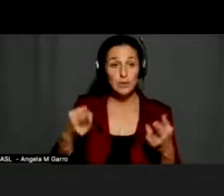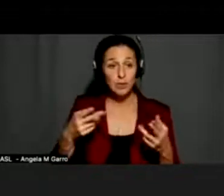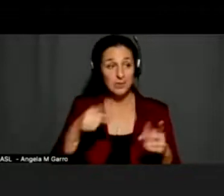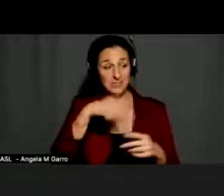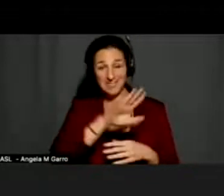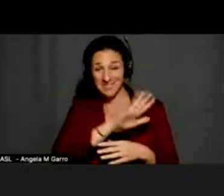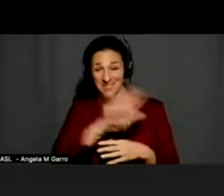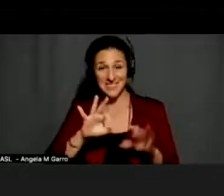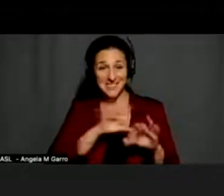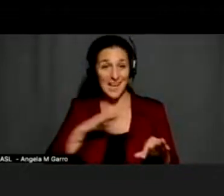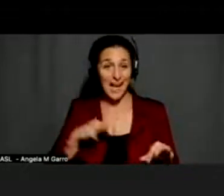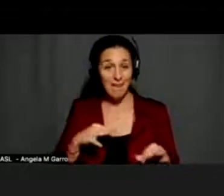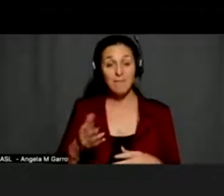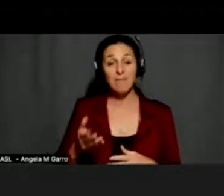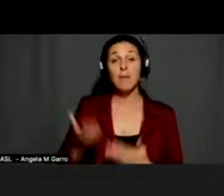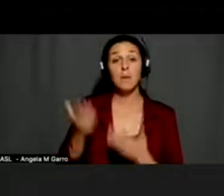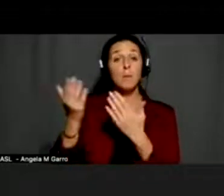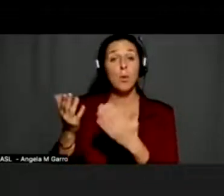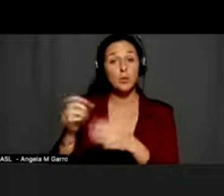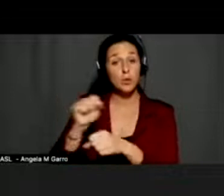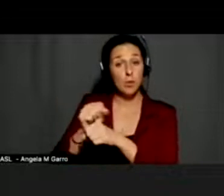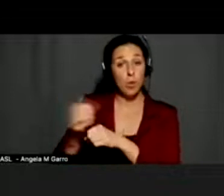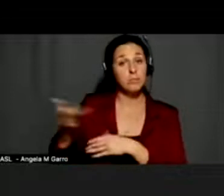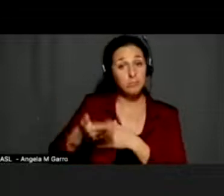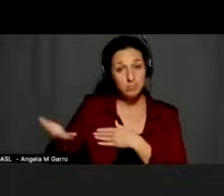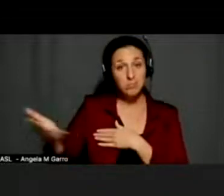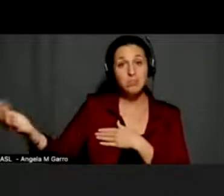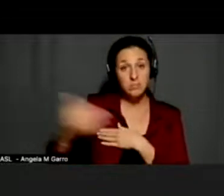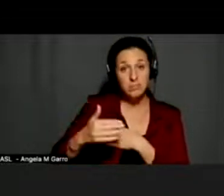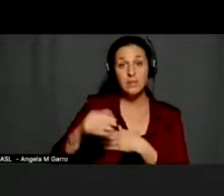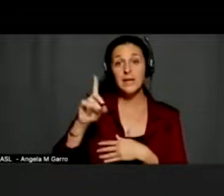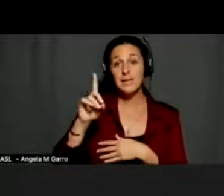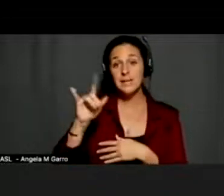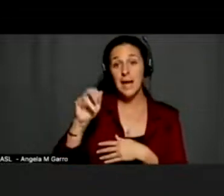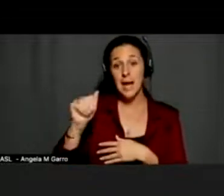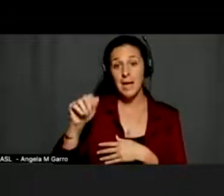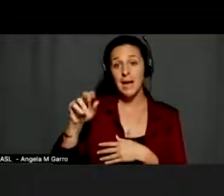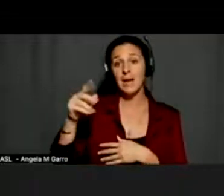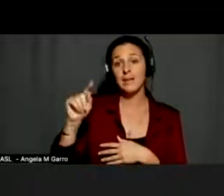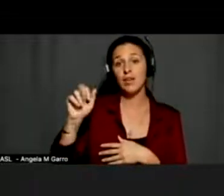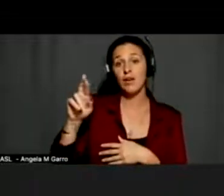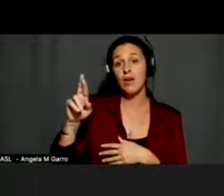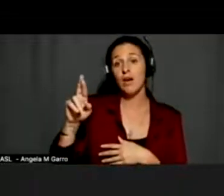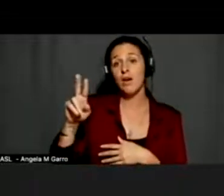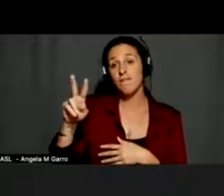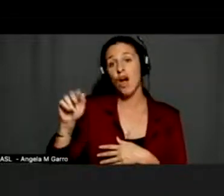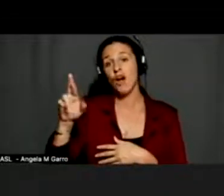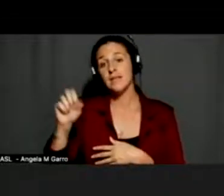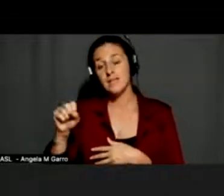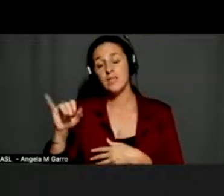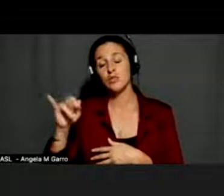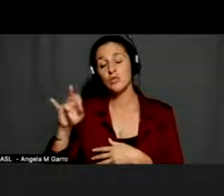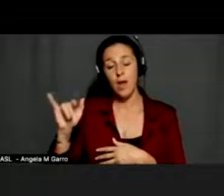The proposal is to employ Diana Tavares effective July 1 through June